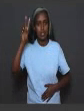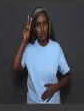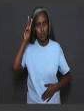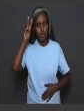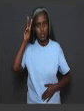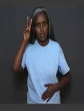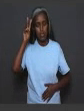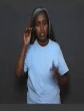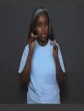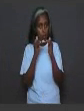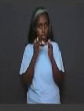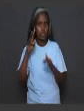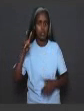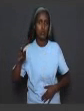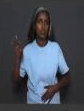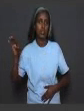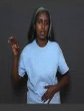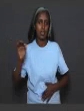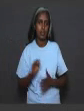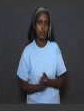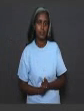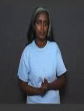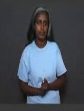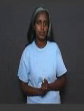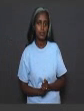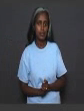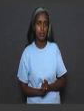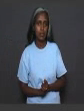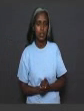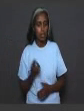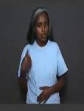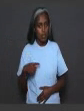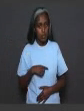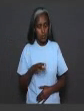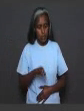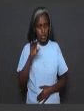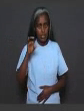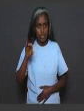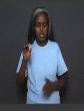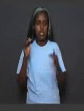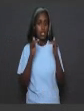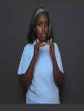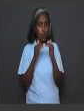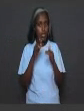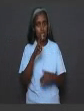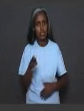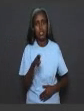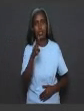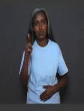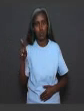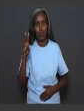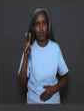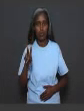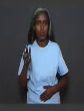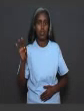squared equals 29, we get c equals the square